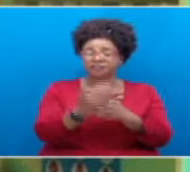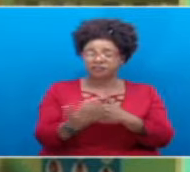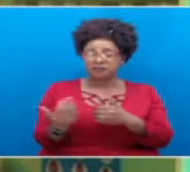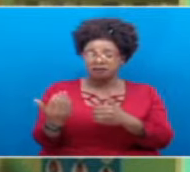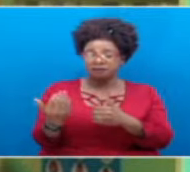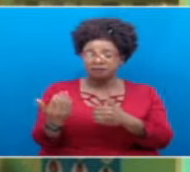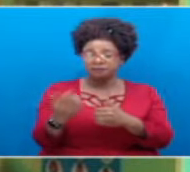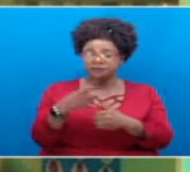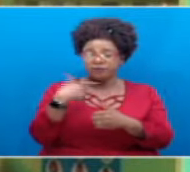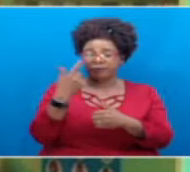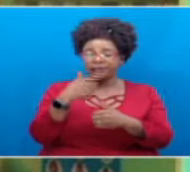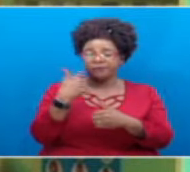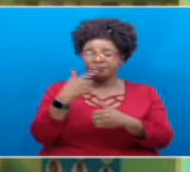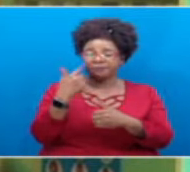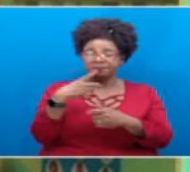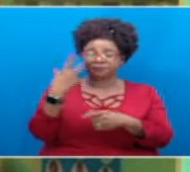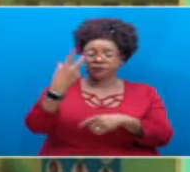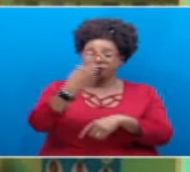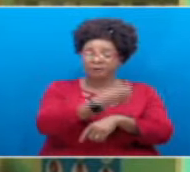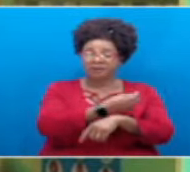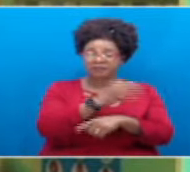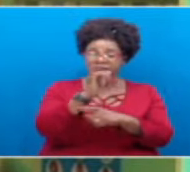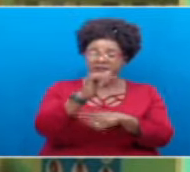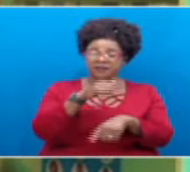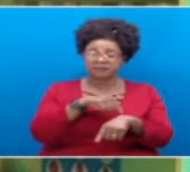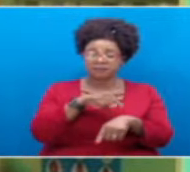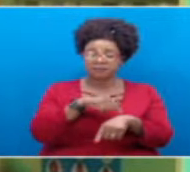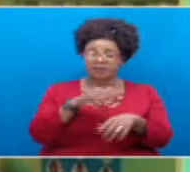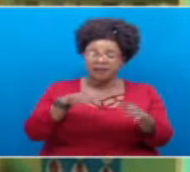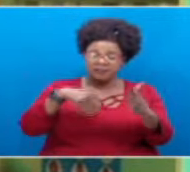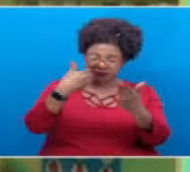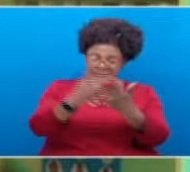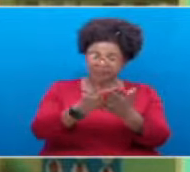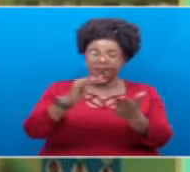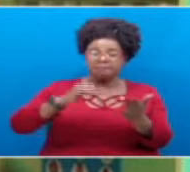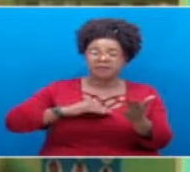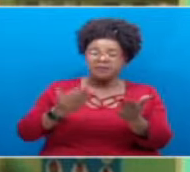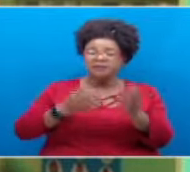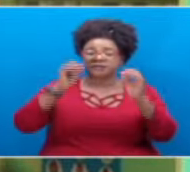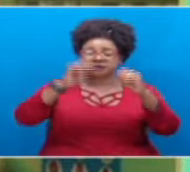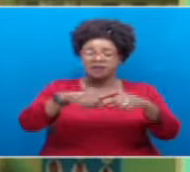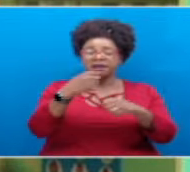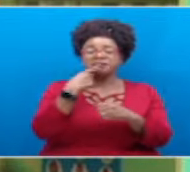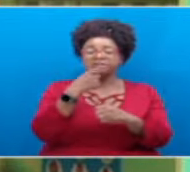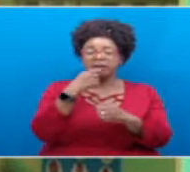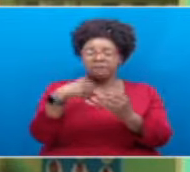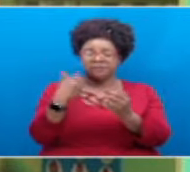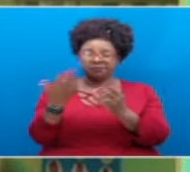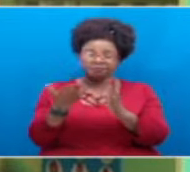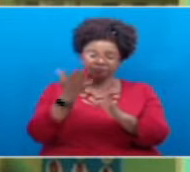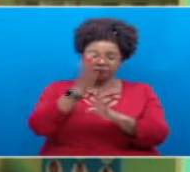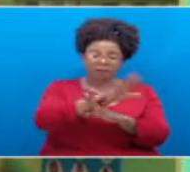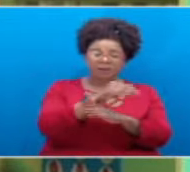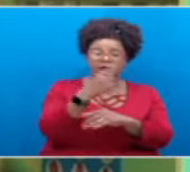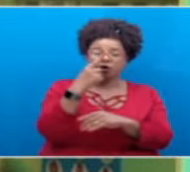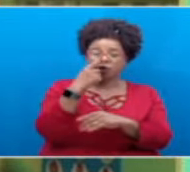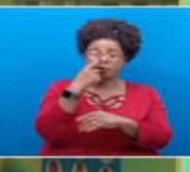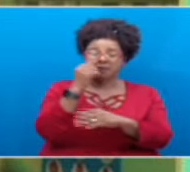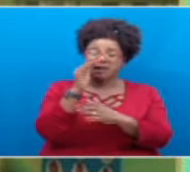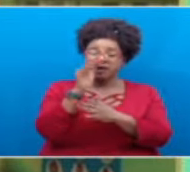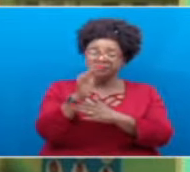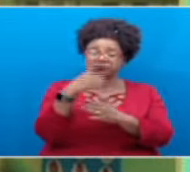we used to immunize by then. Then until the mother can report that, let me go back home and ask my husband